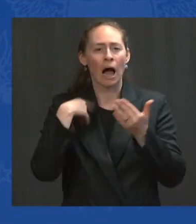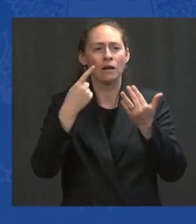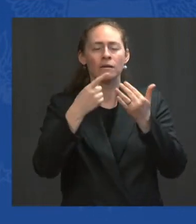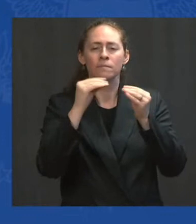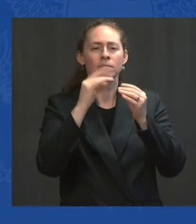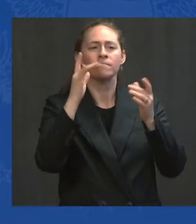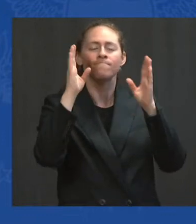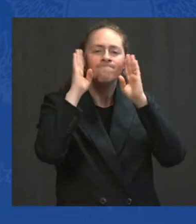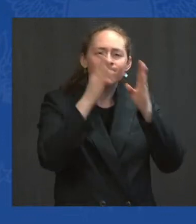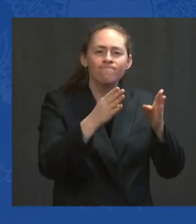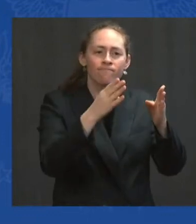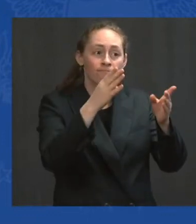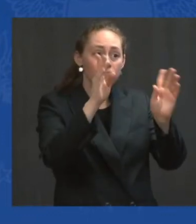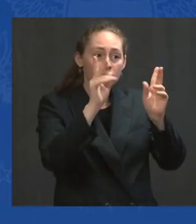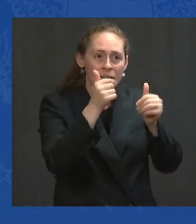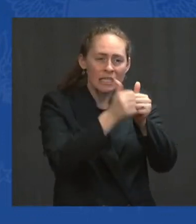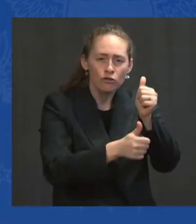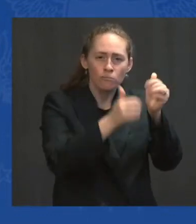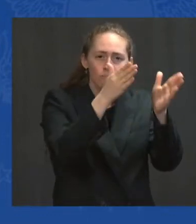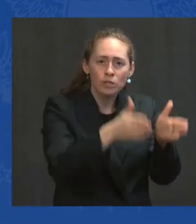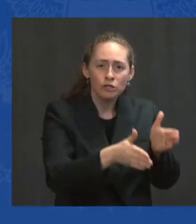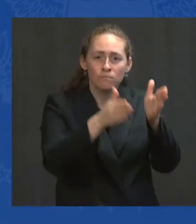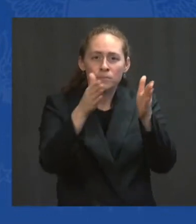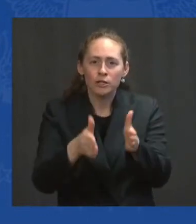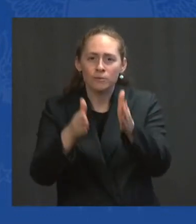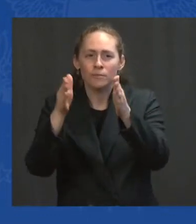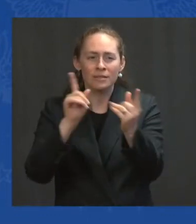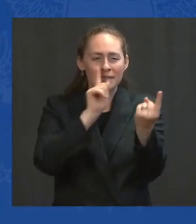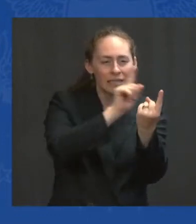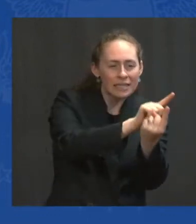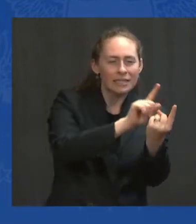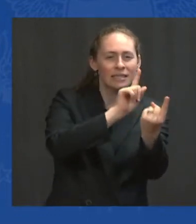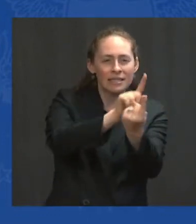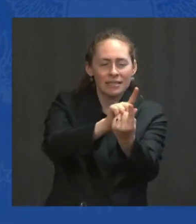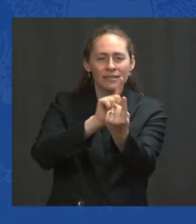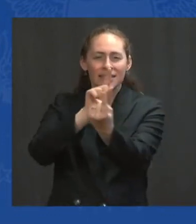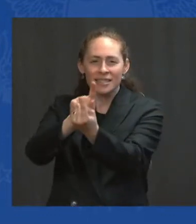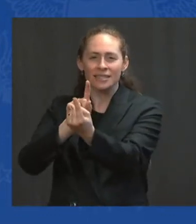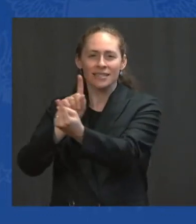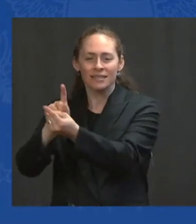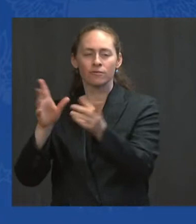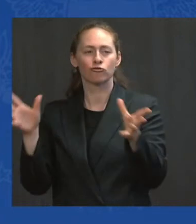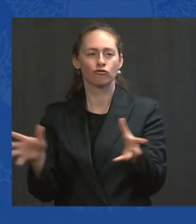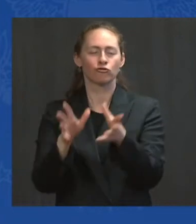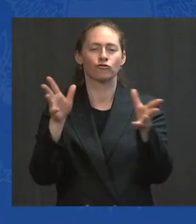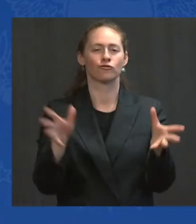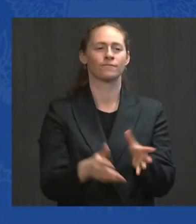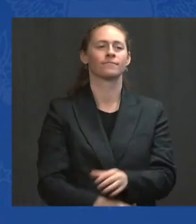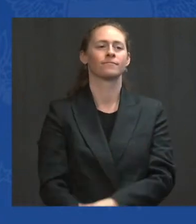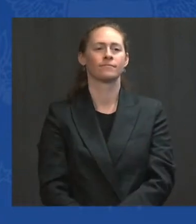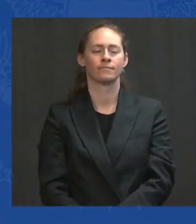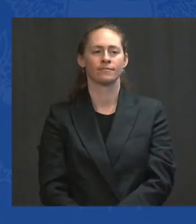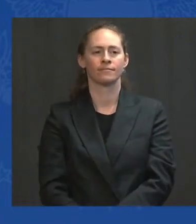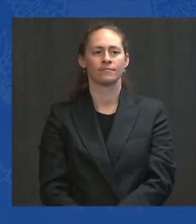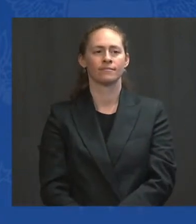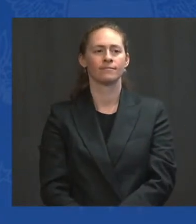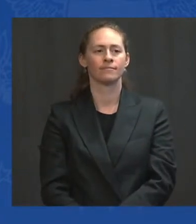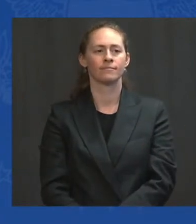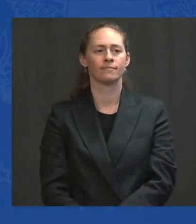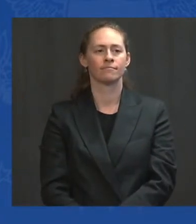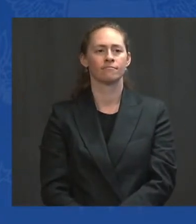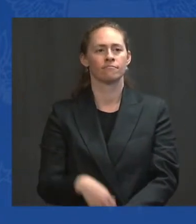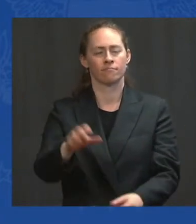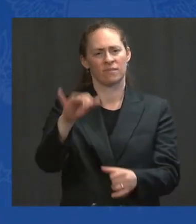remains unvaccinated to ensure they are protected as well. We push forward with a singular